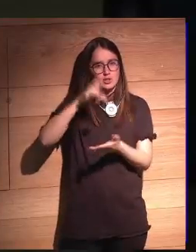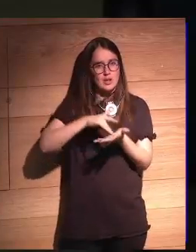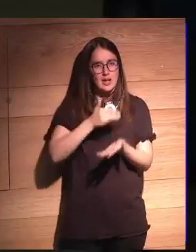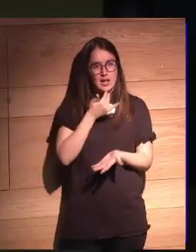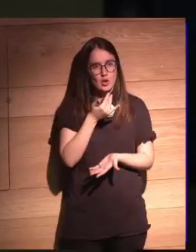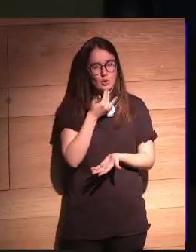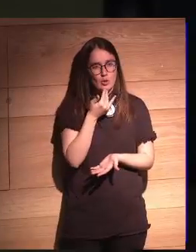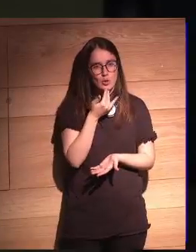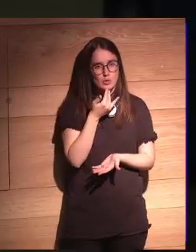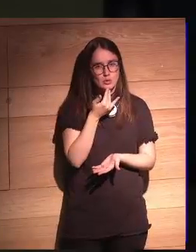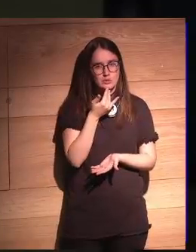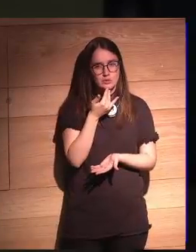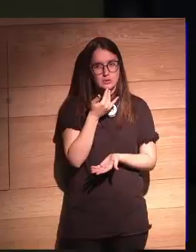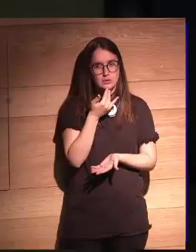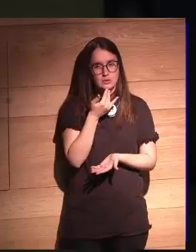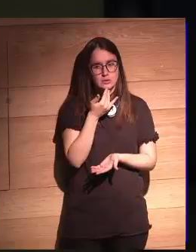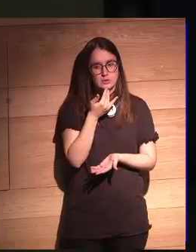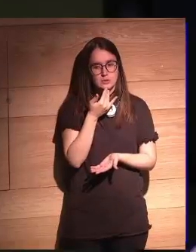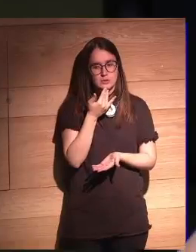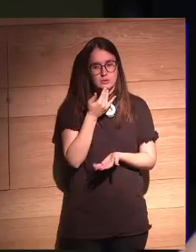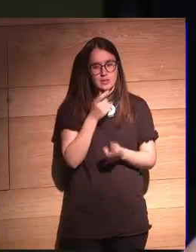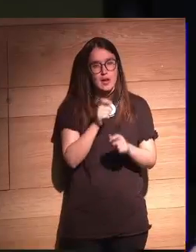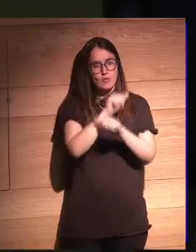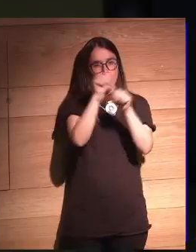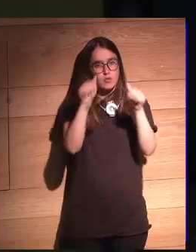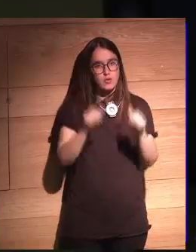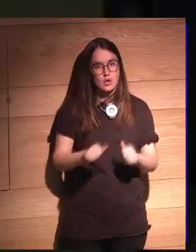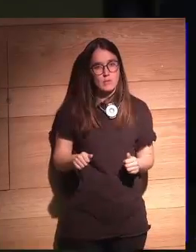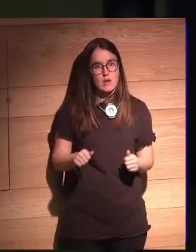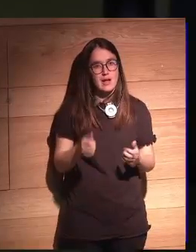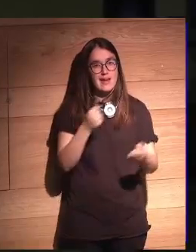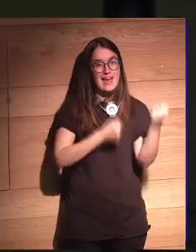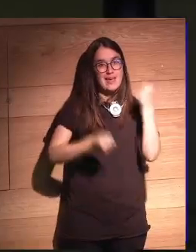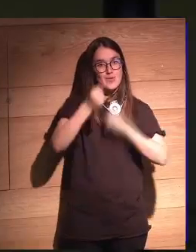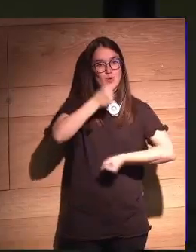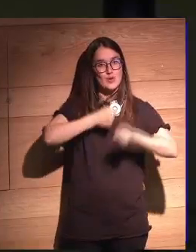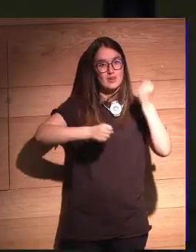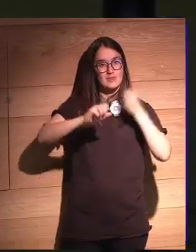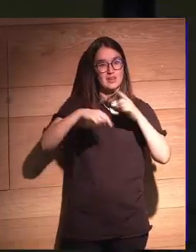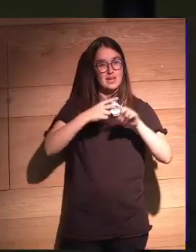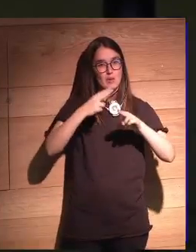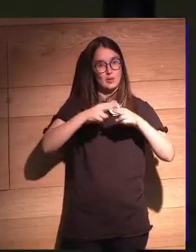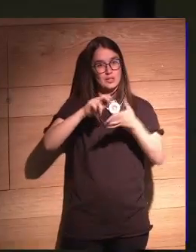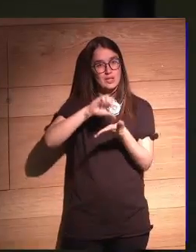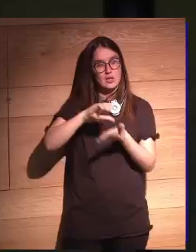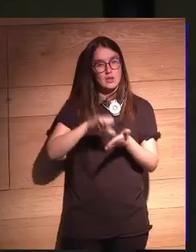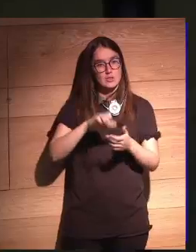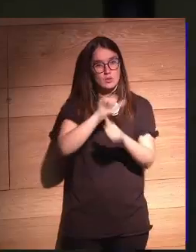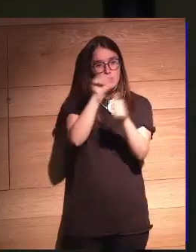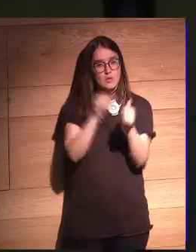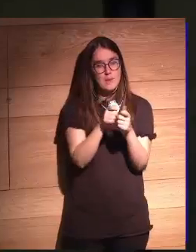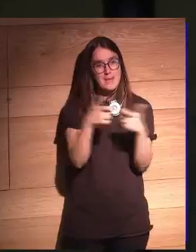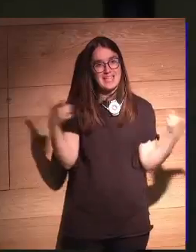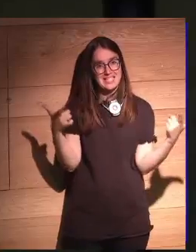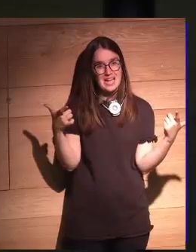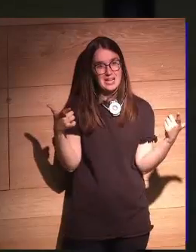shaping the political economy of cities in a broader way. I think the more unequal cities become,